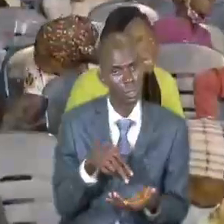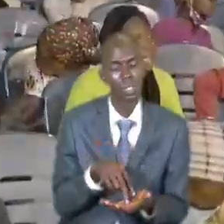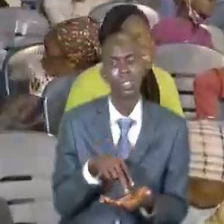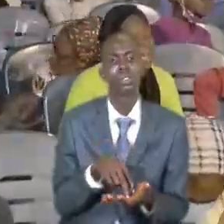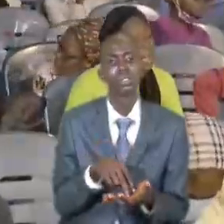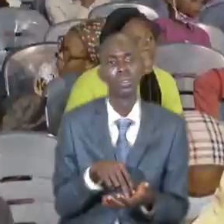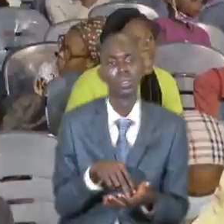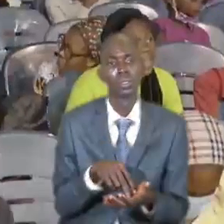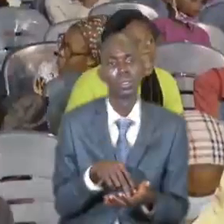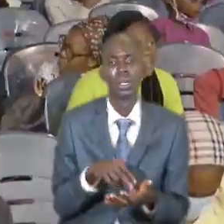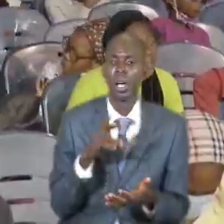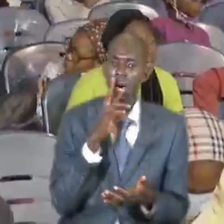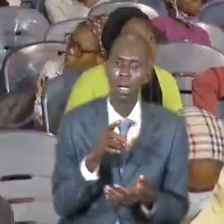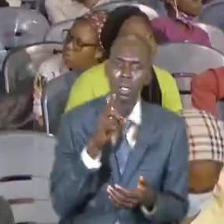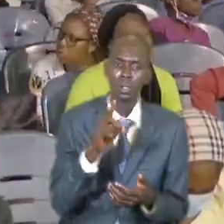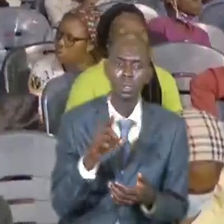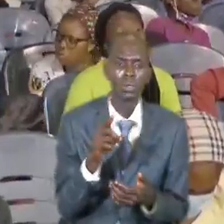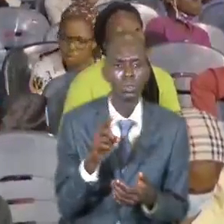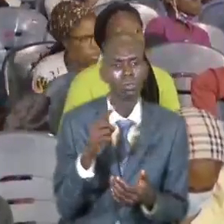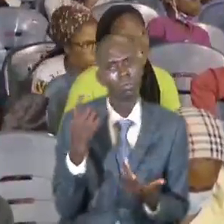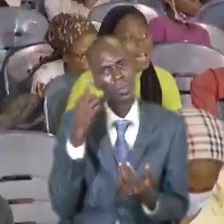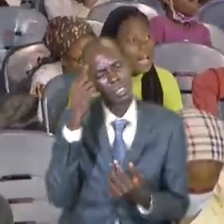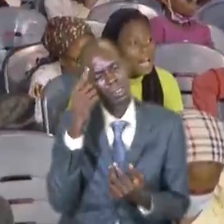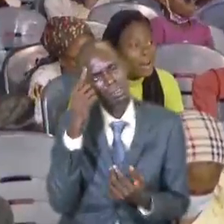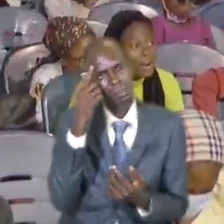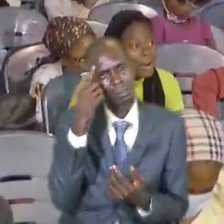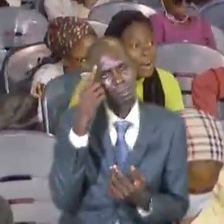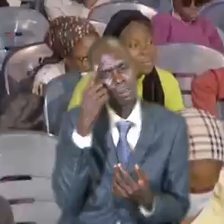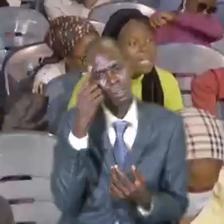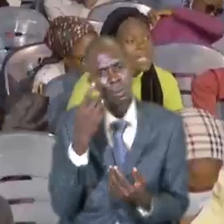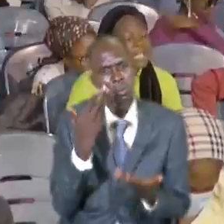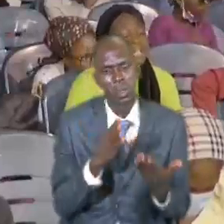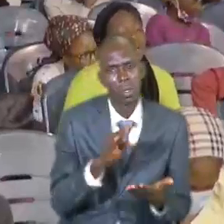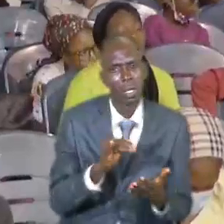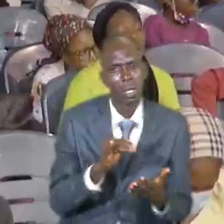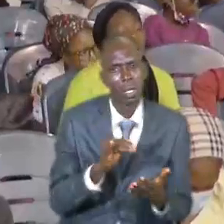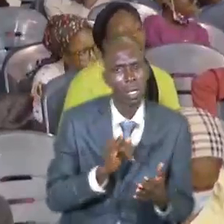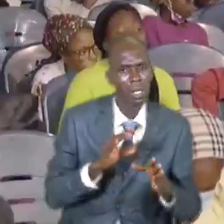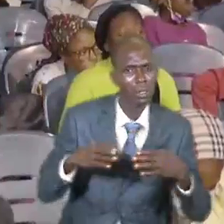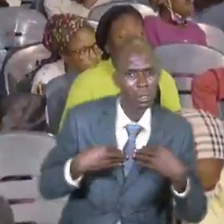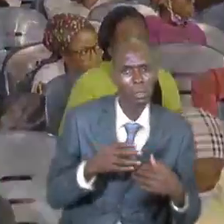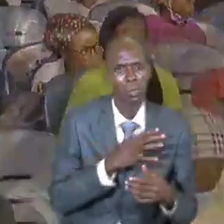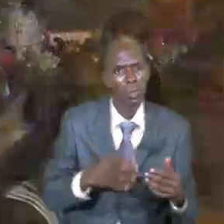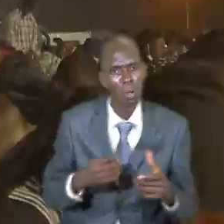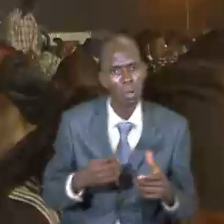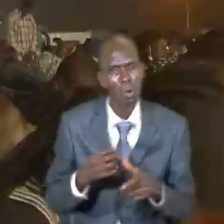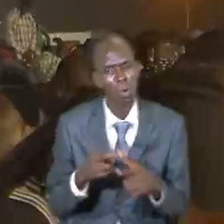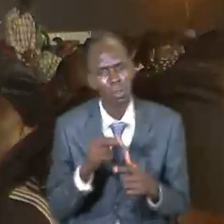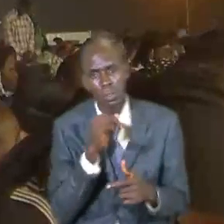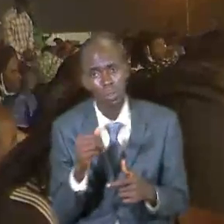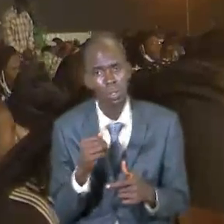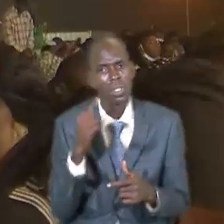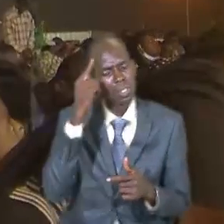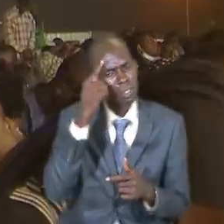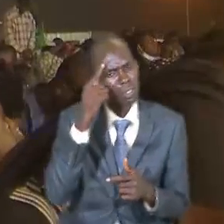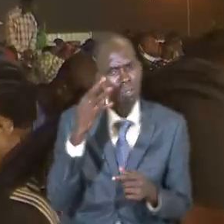thinking of it? Well, think of it quick and then respond, because this is a great moment in your life. I'm